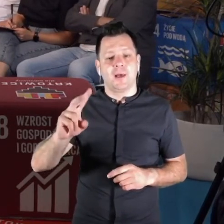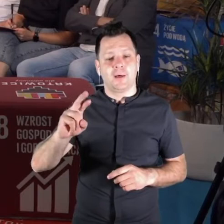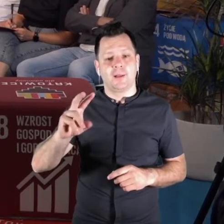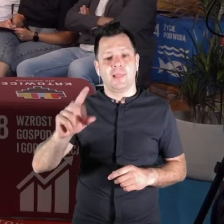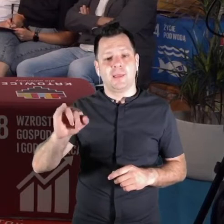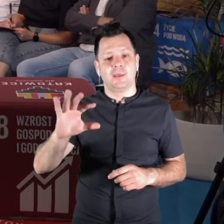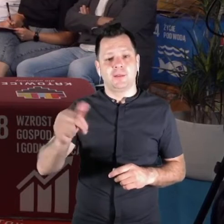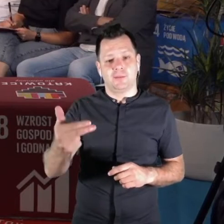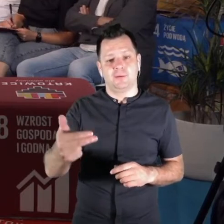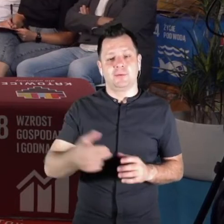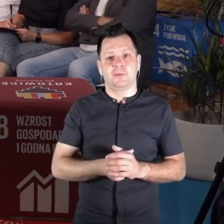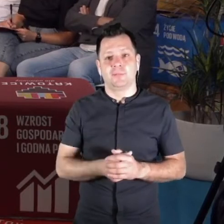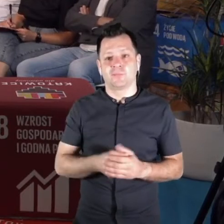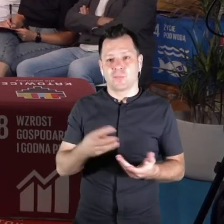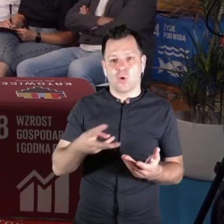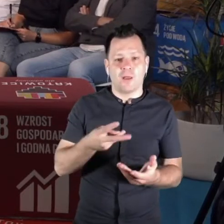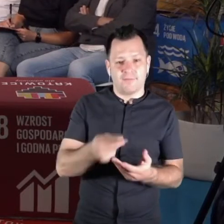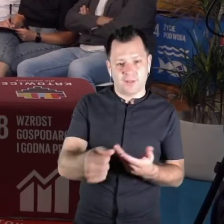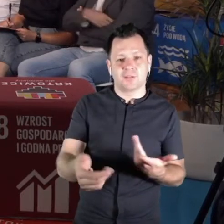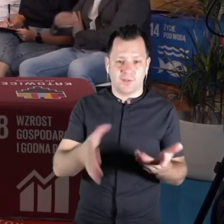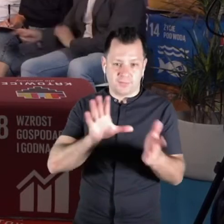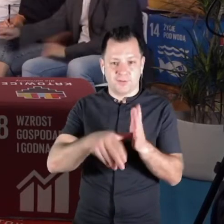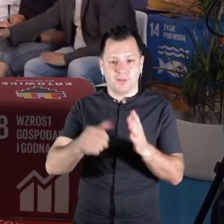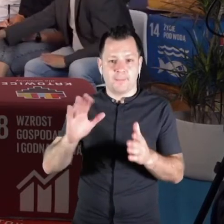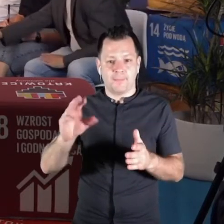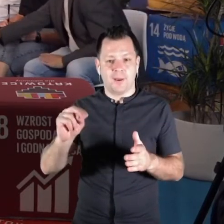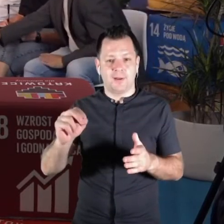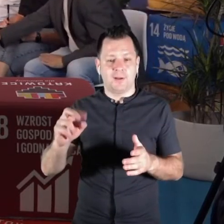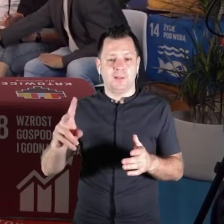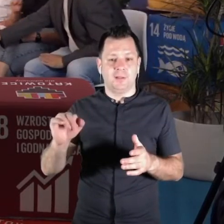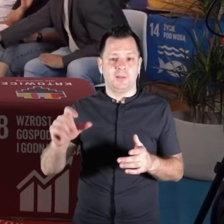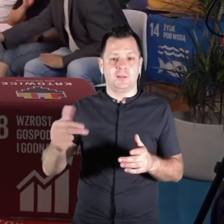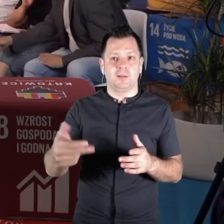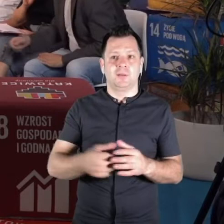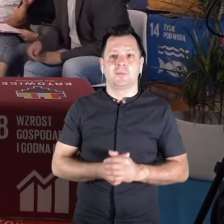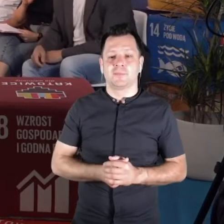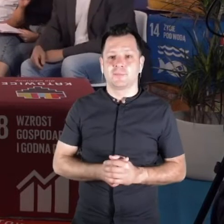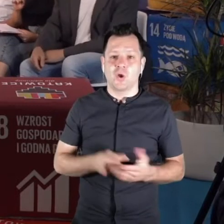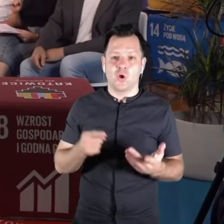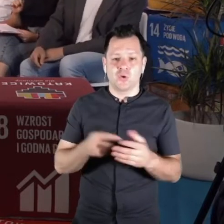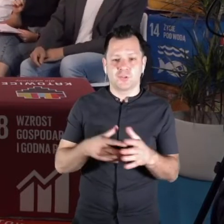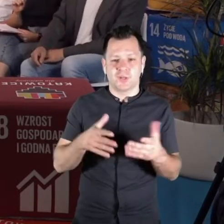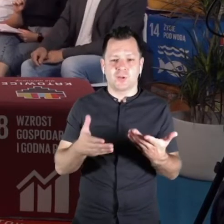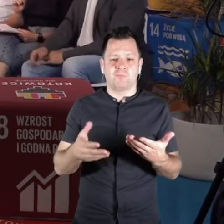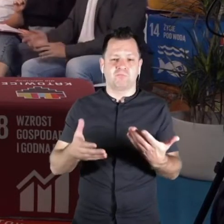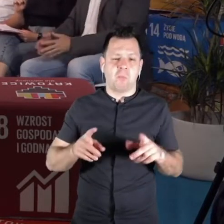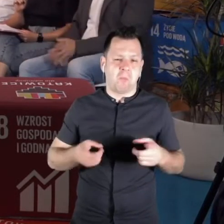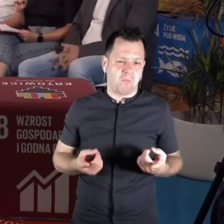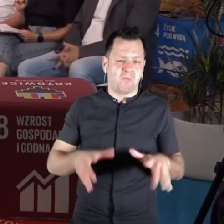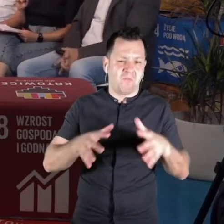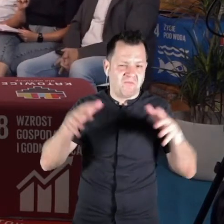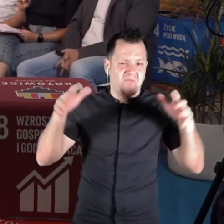of a, let's say, bigger organization. This is our base, so to